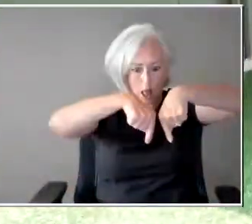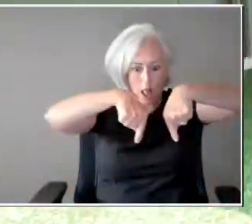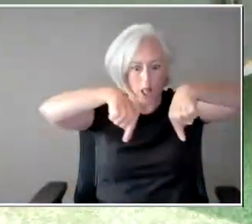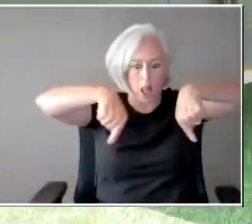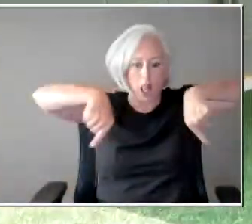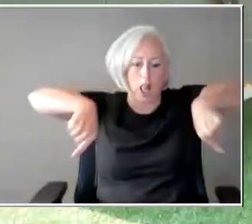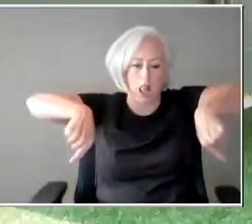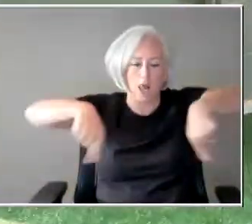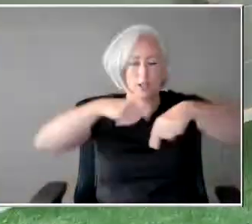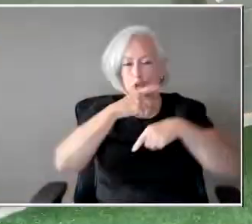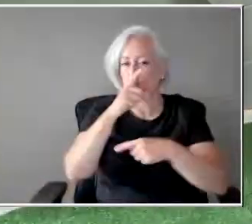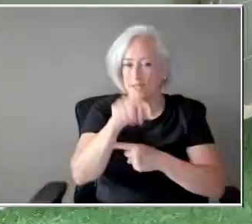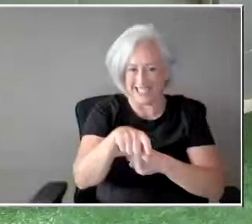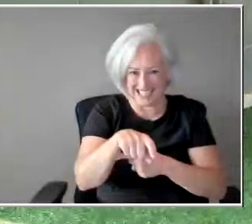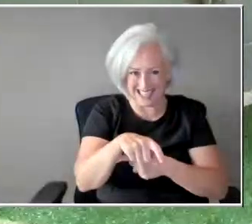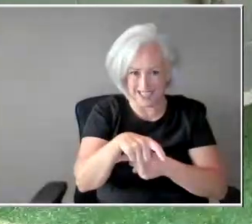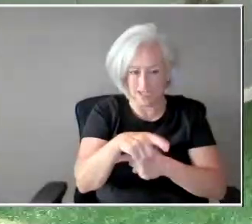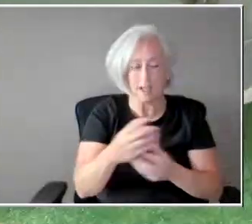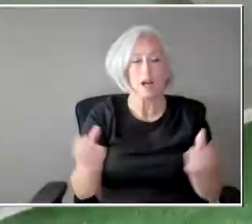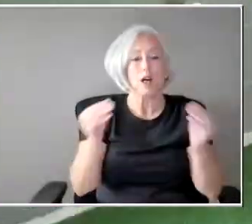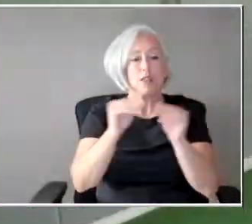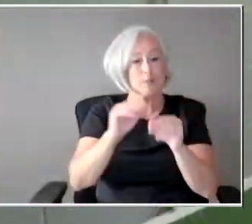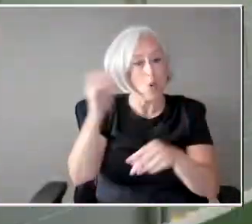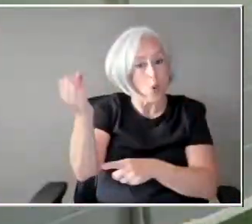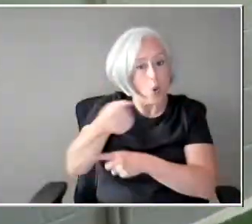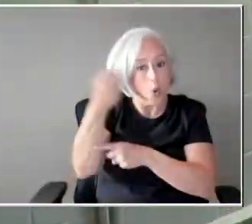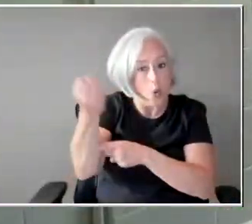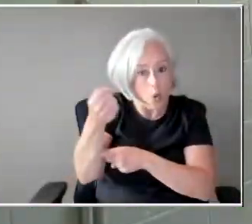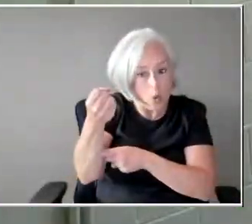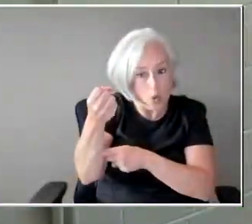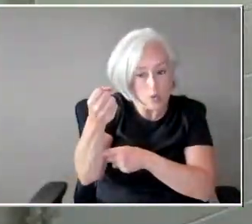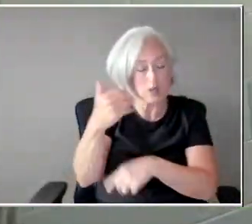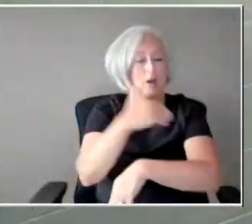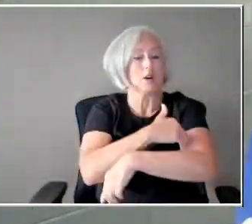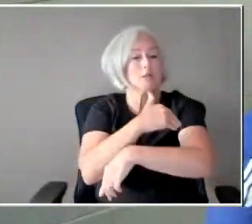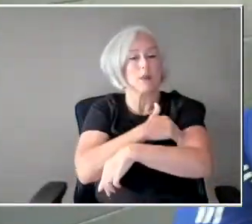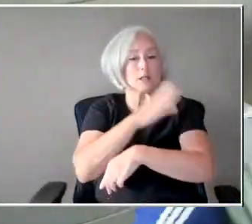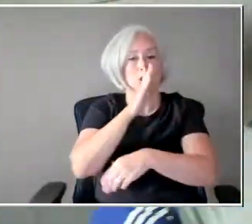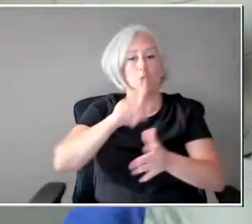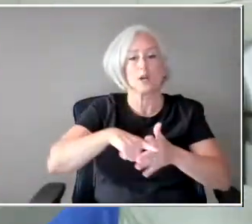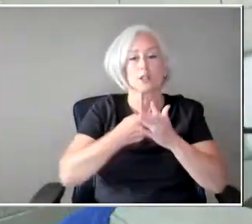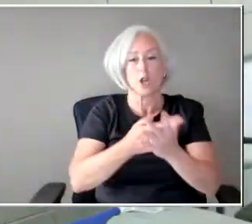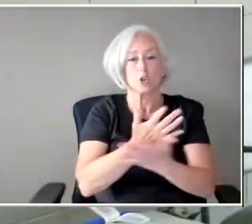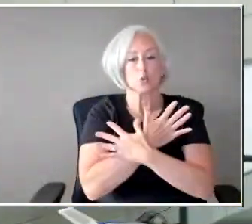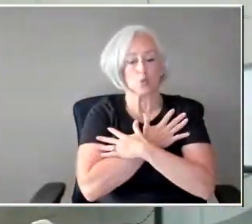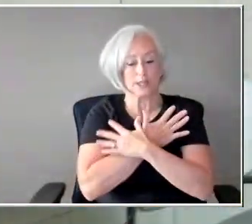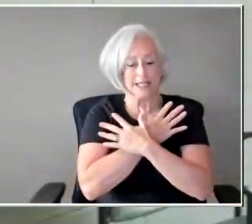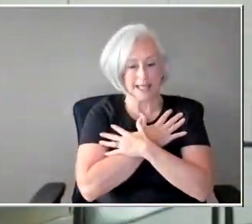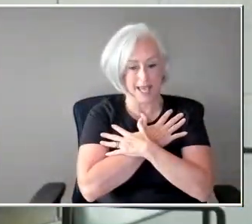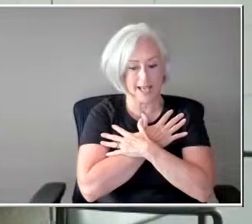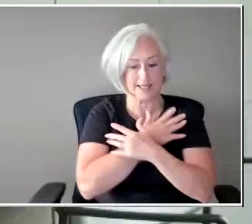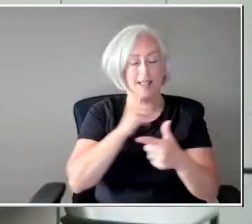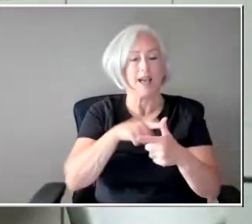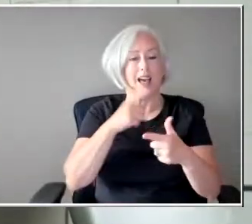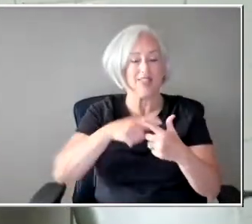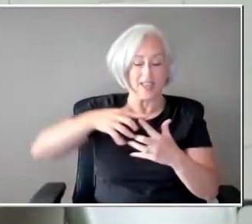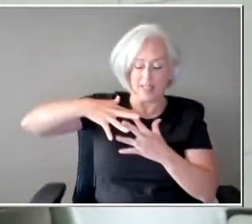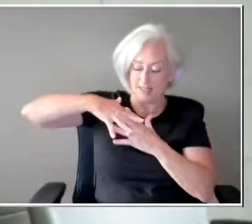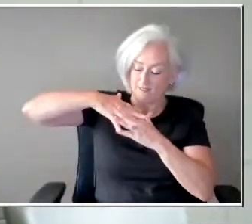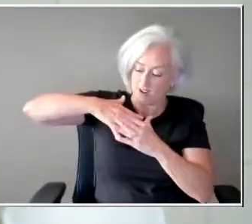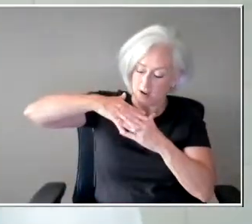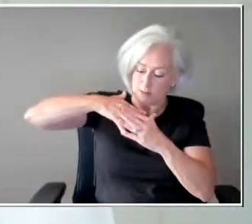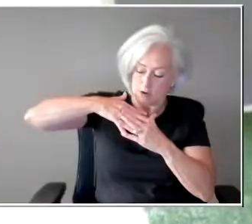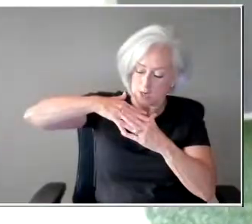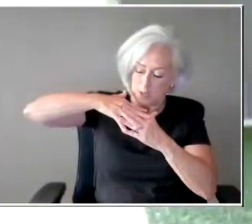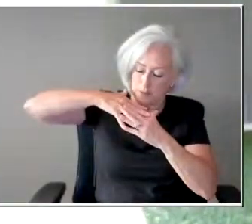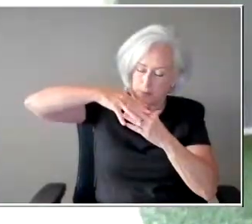stretch, the muscles are going to start to relax, and that's how you know you're actually lengthening the muscle fibers. Next, I'm gonna